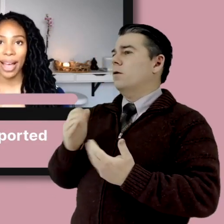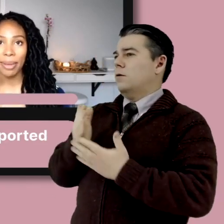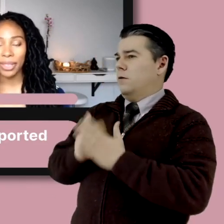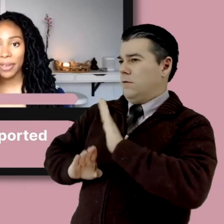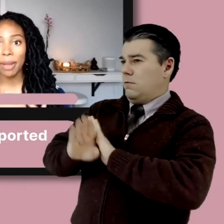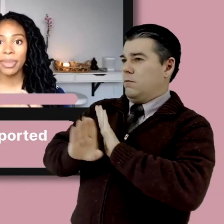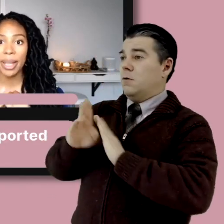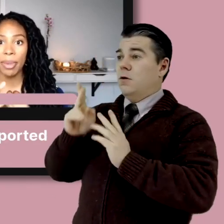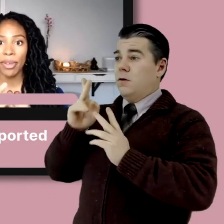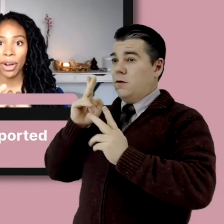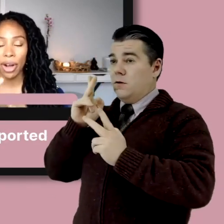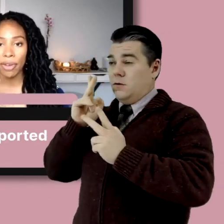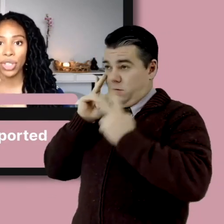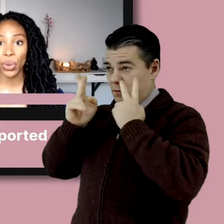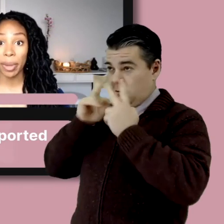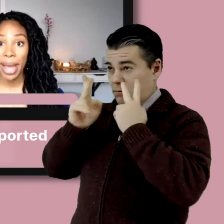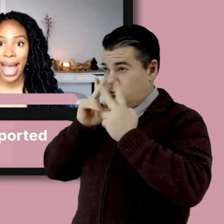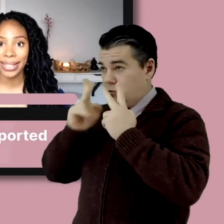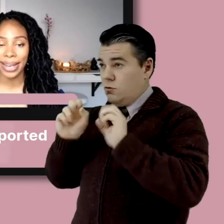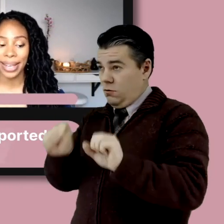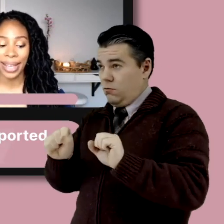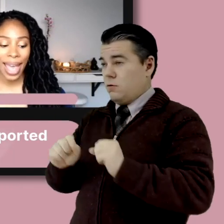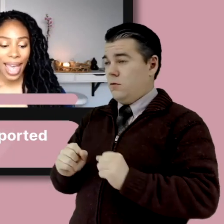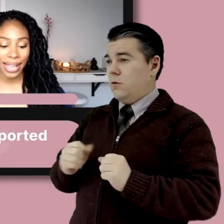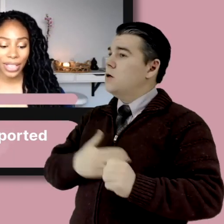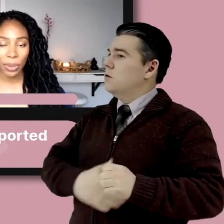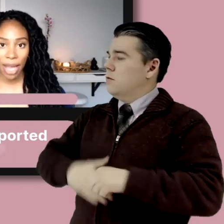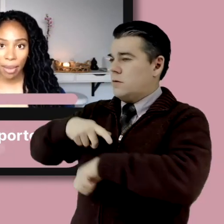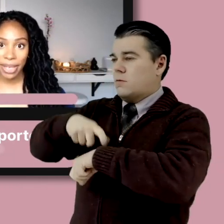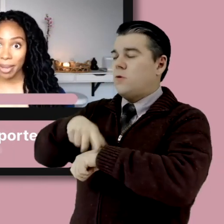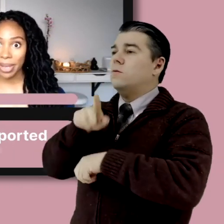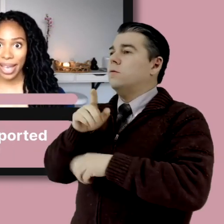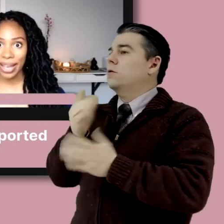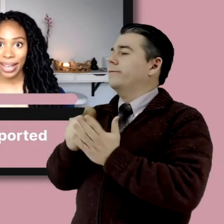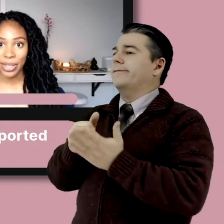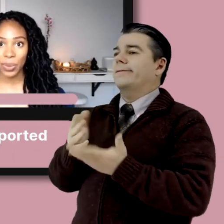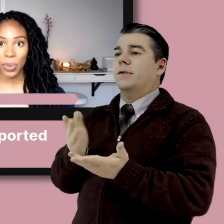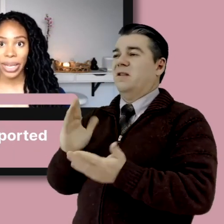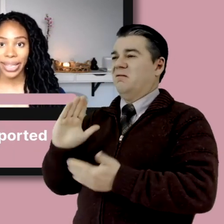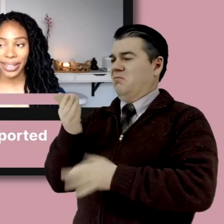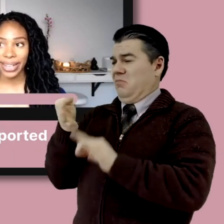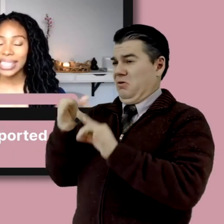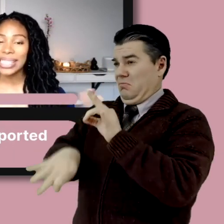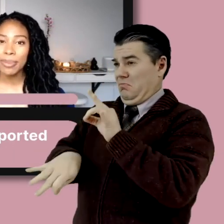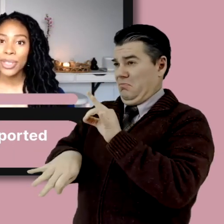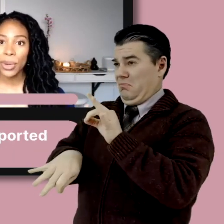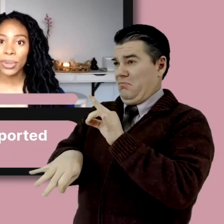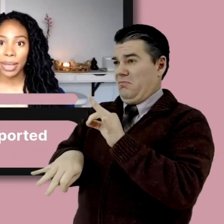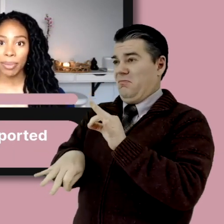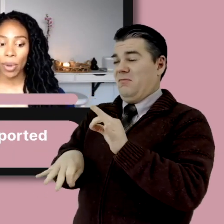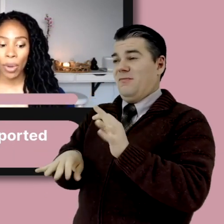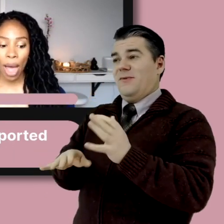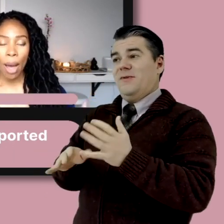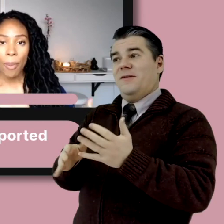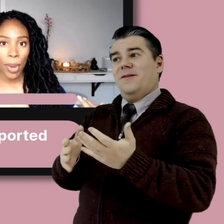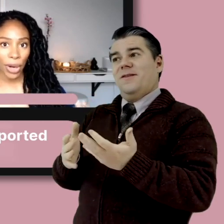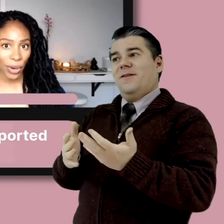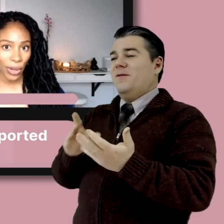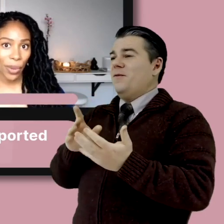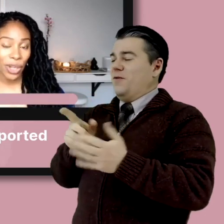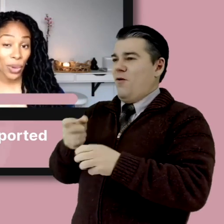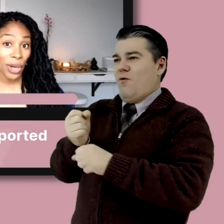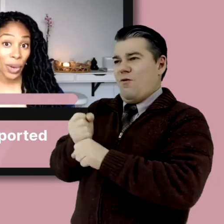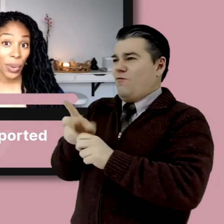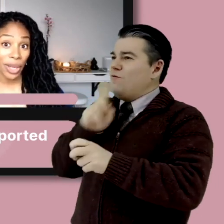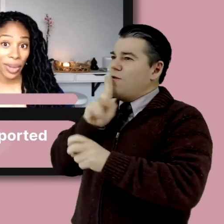have developed some of our visual capacity. And so tummy time, again, is really like, it seems so simple, but our